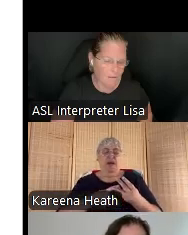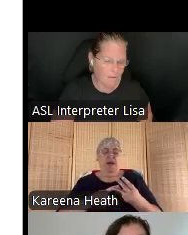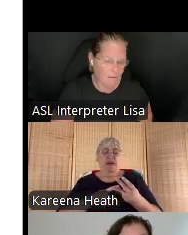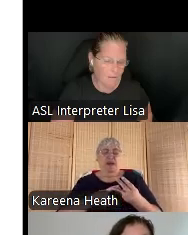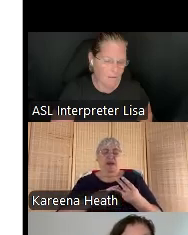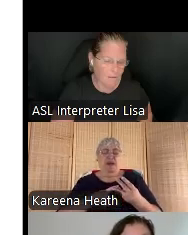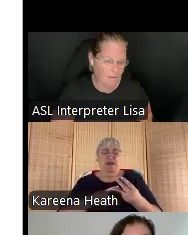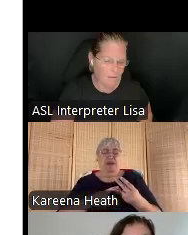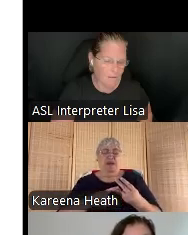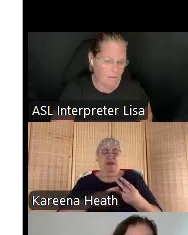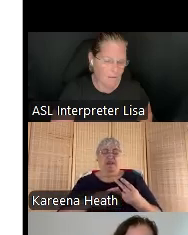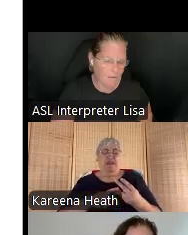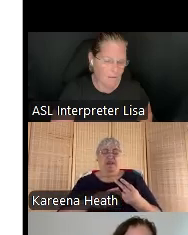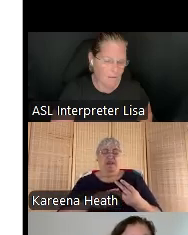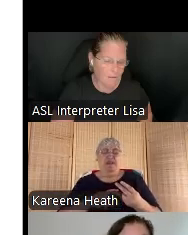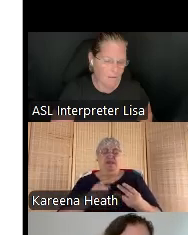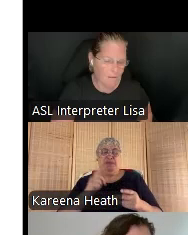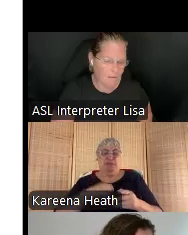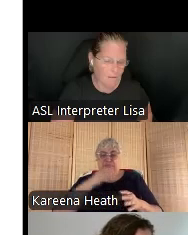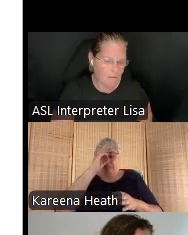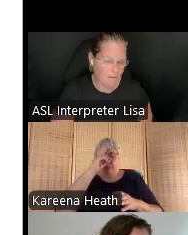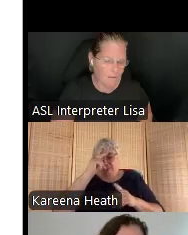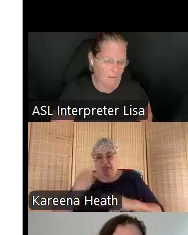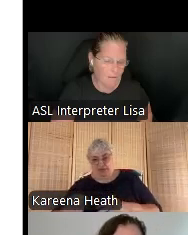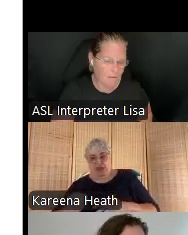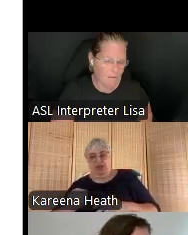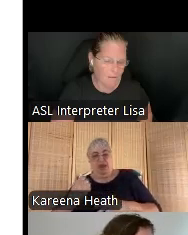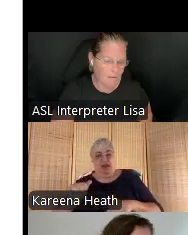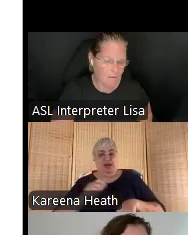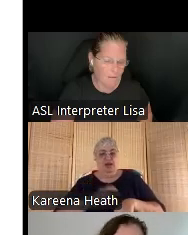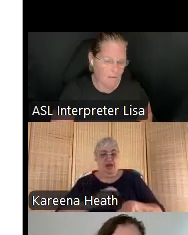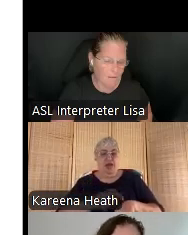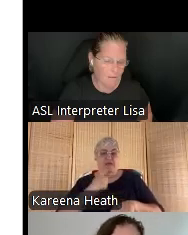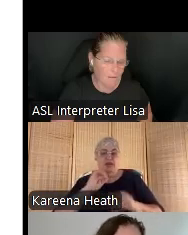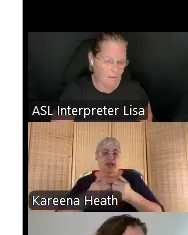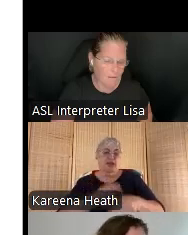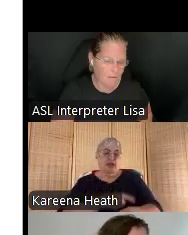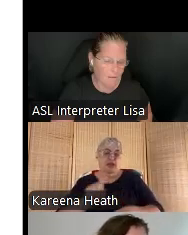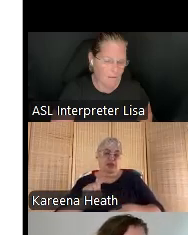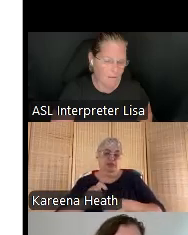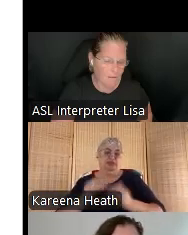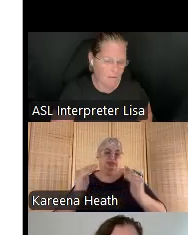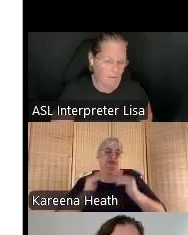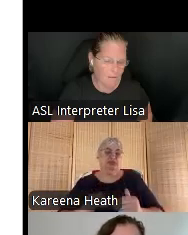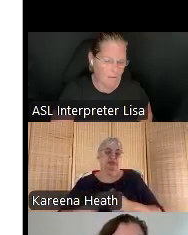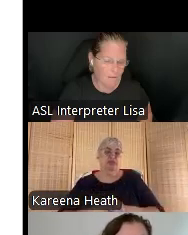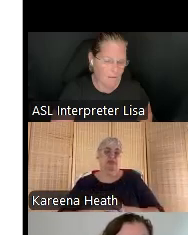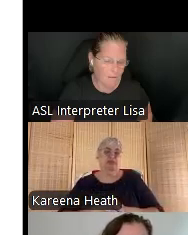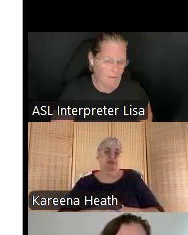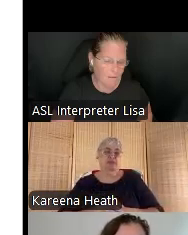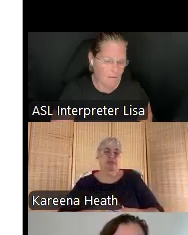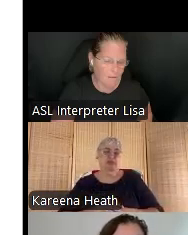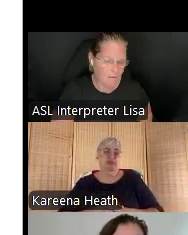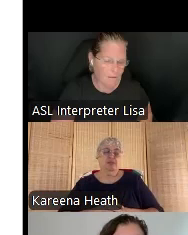point they were unconscious and for how long. You can go on to the next slide. And here's some clinical